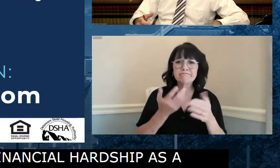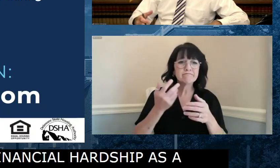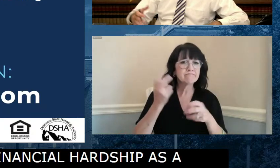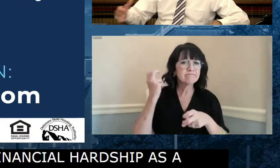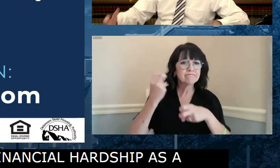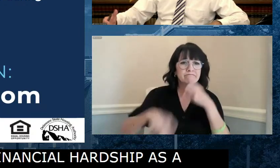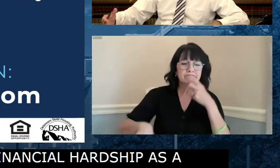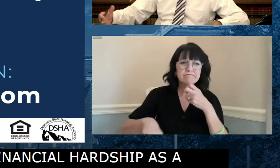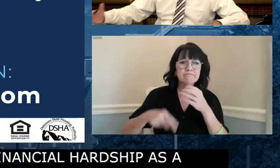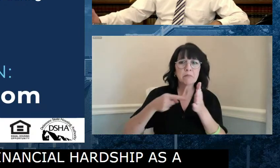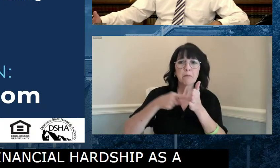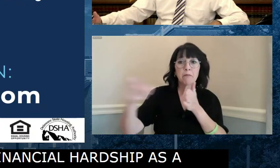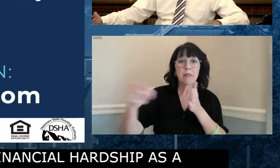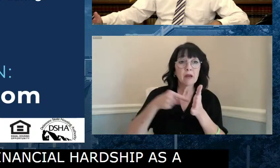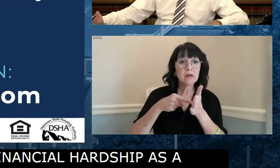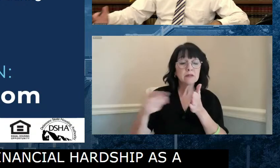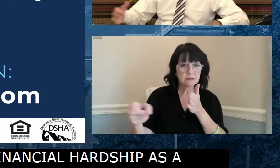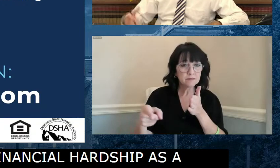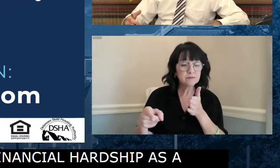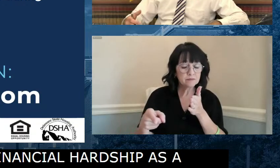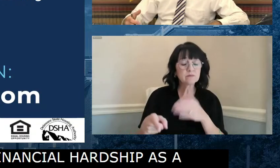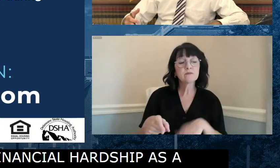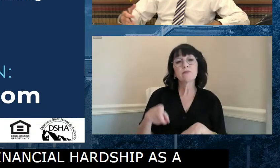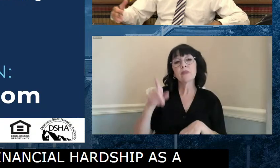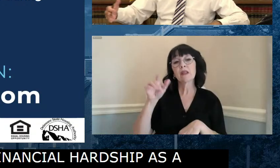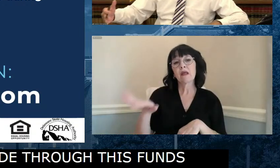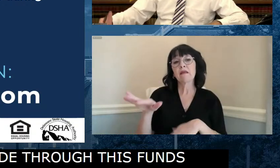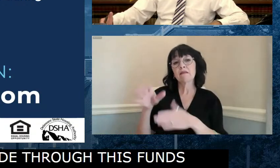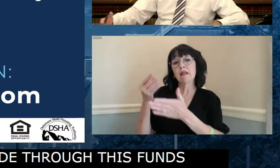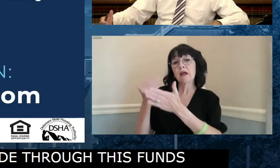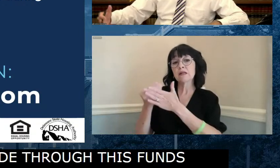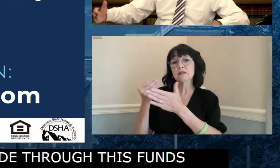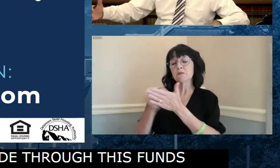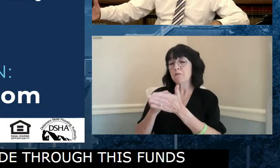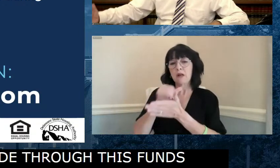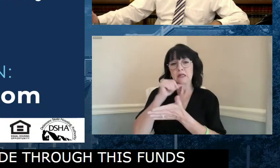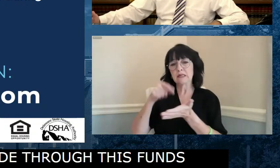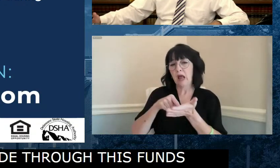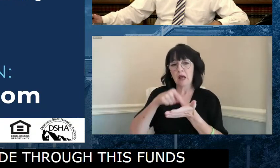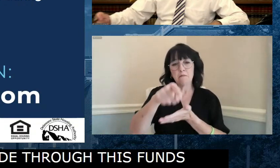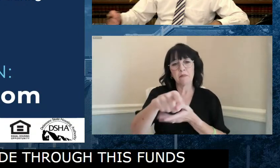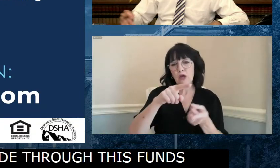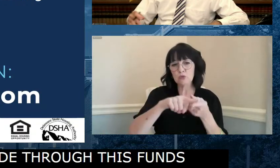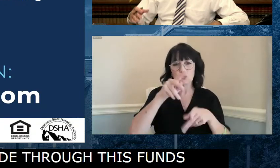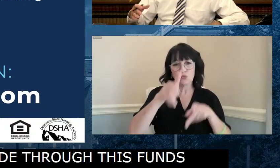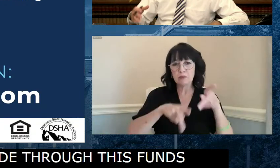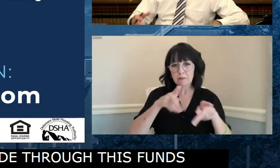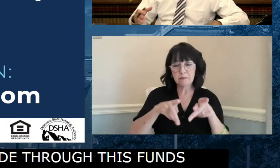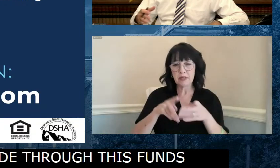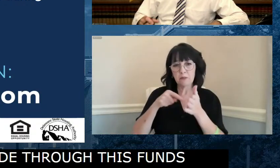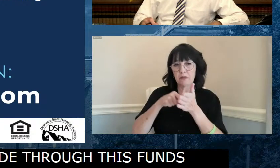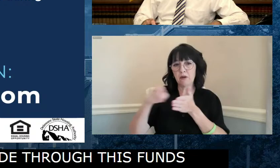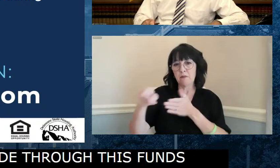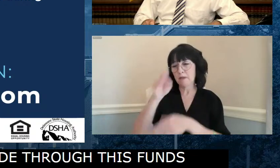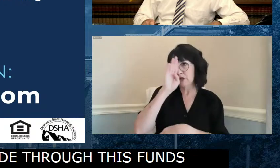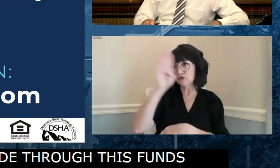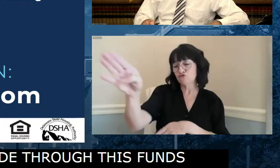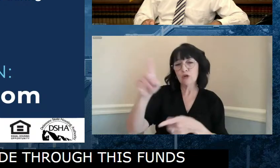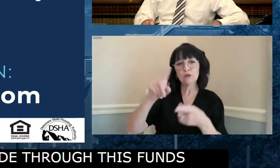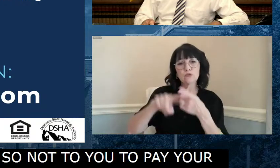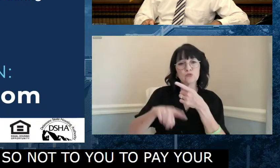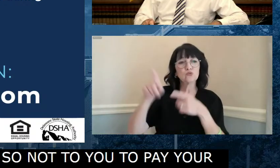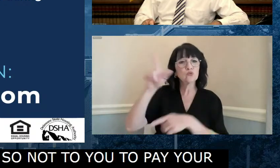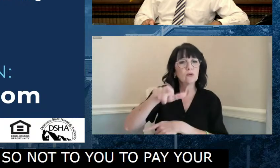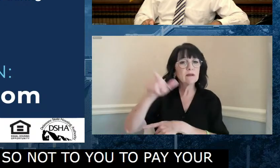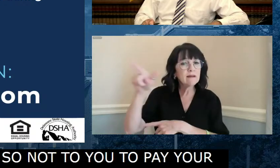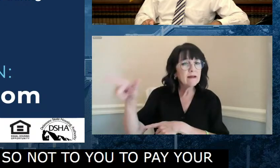this fund directly to the property owner. So not to you to pay your rent, but to the property owner. So make sure if you're having